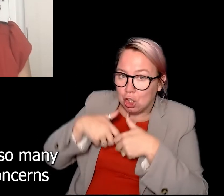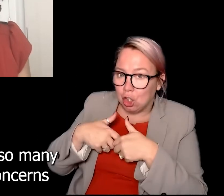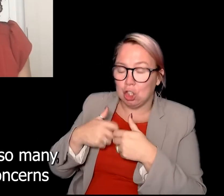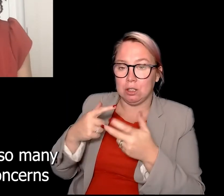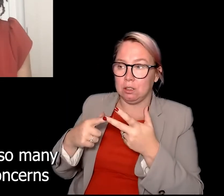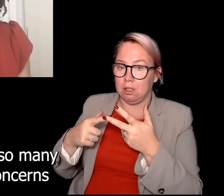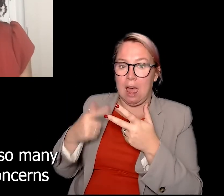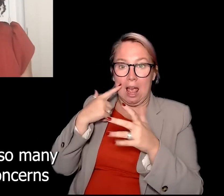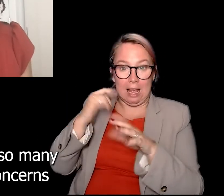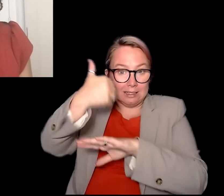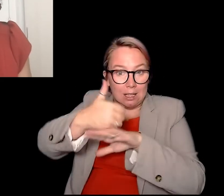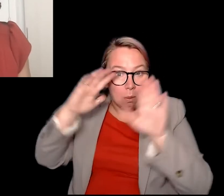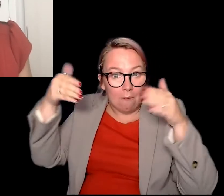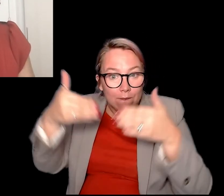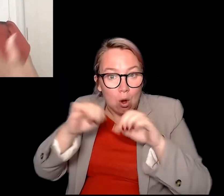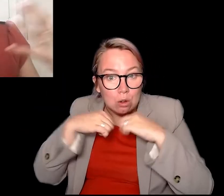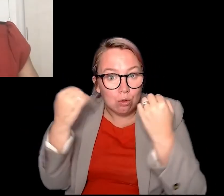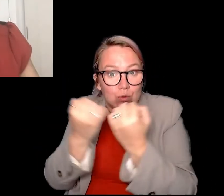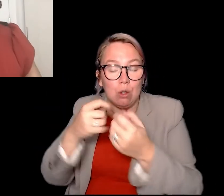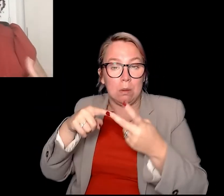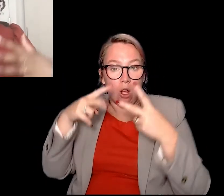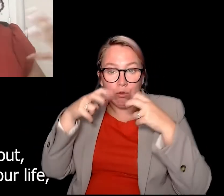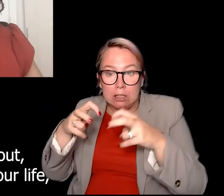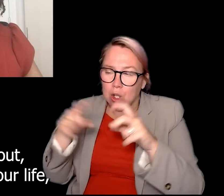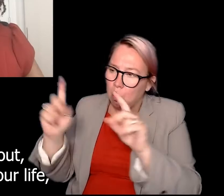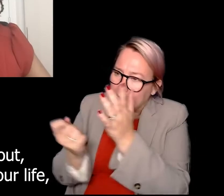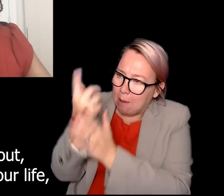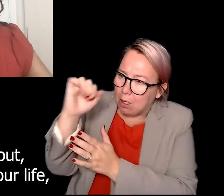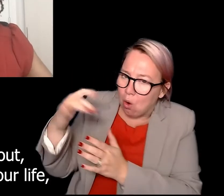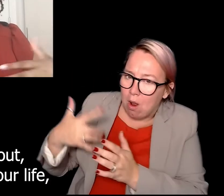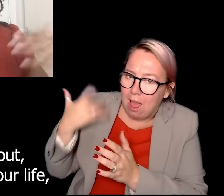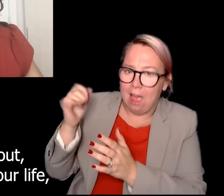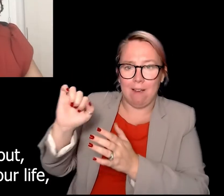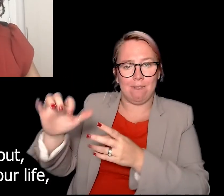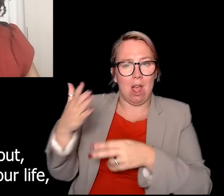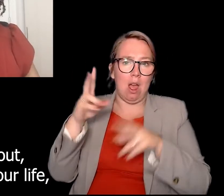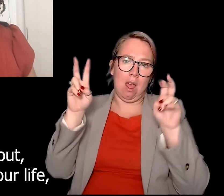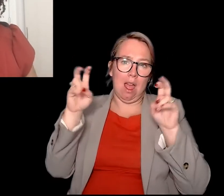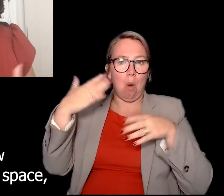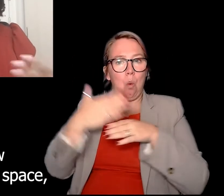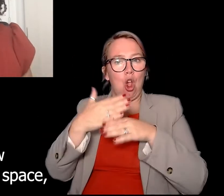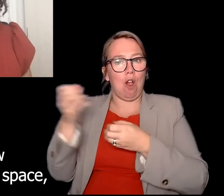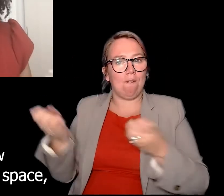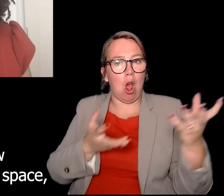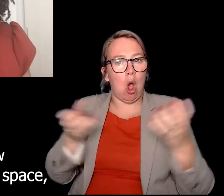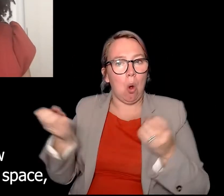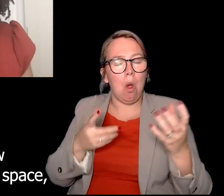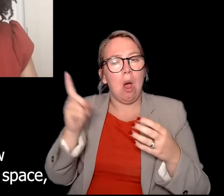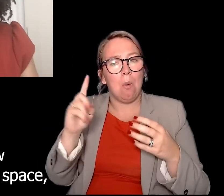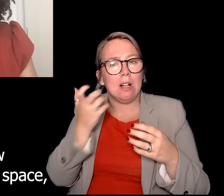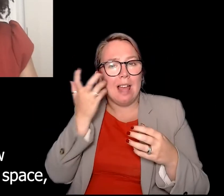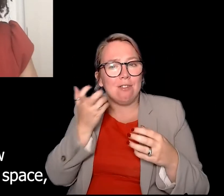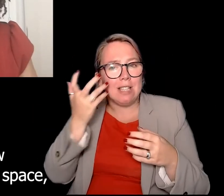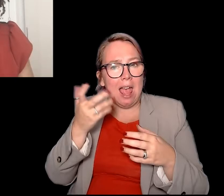right, facing the concerns. And even when I did, and I did focus groups, I did research to figure out, okay, what is going on in your life? What is your workflows,